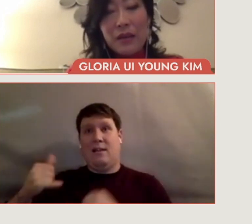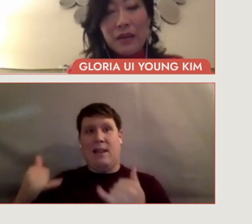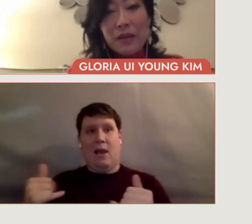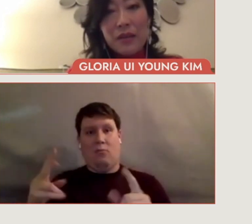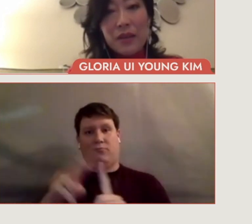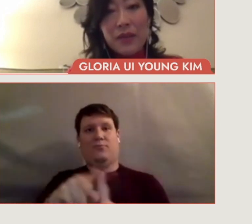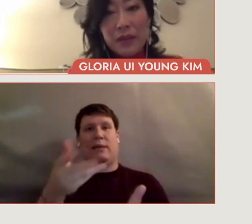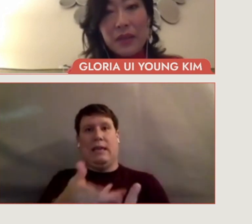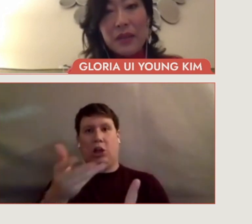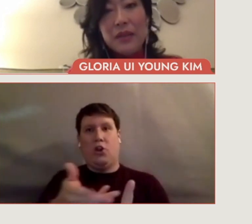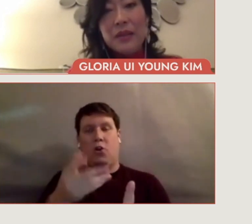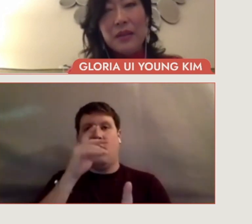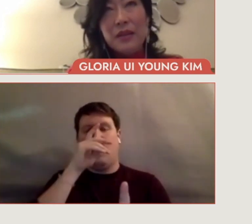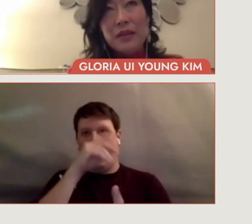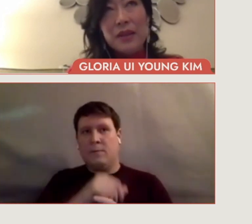I